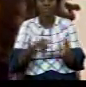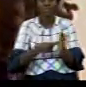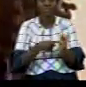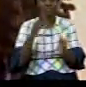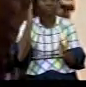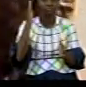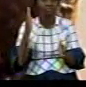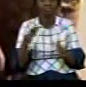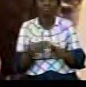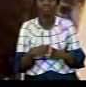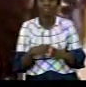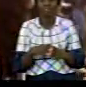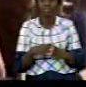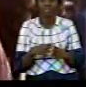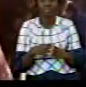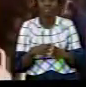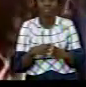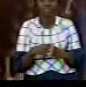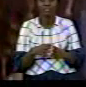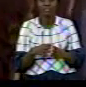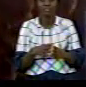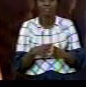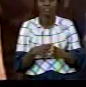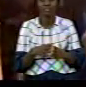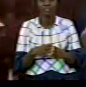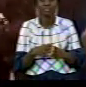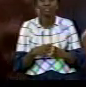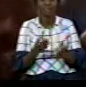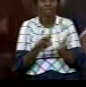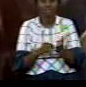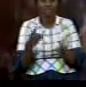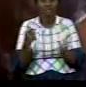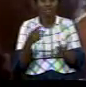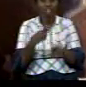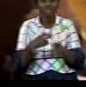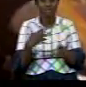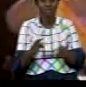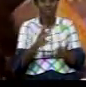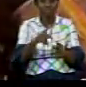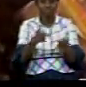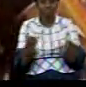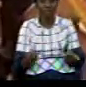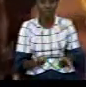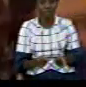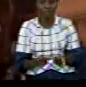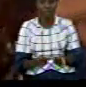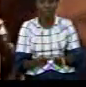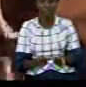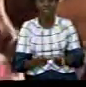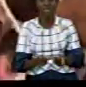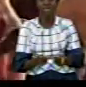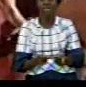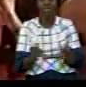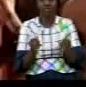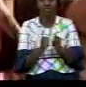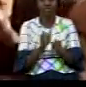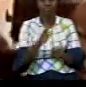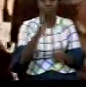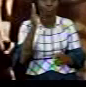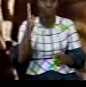in english right here the name of the location is singing there's a lot of singing here because yes we have